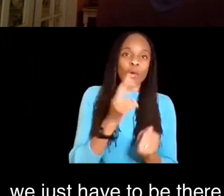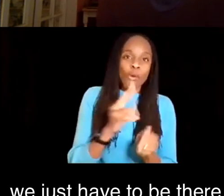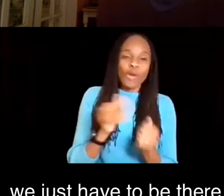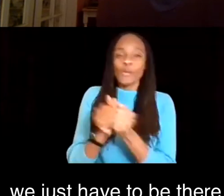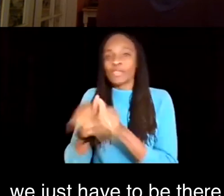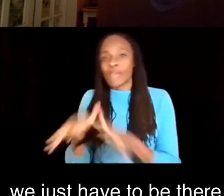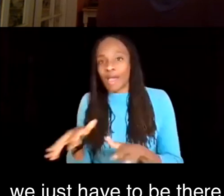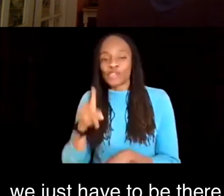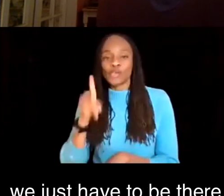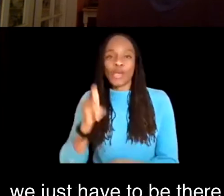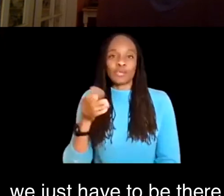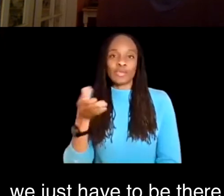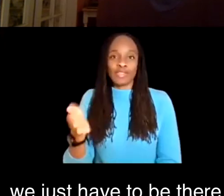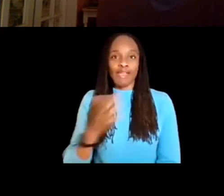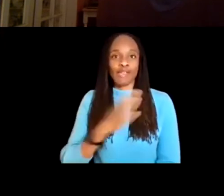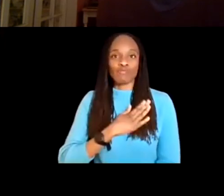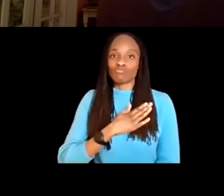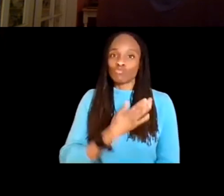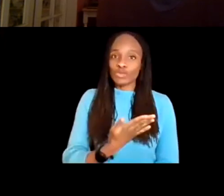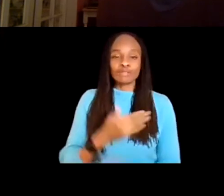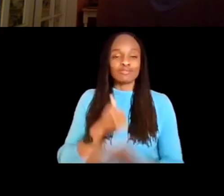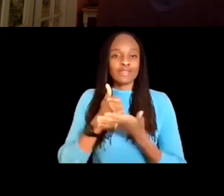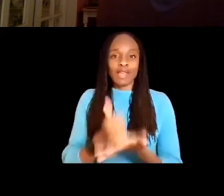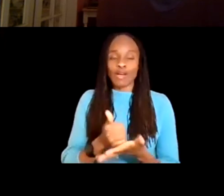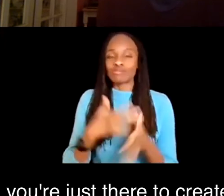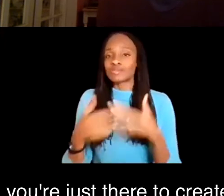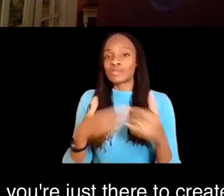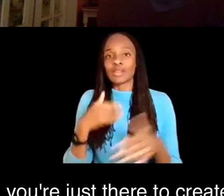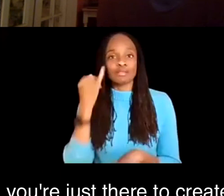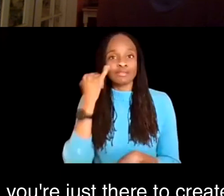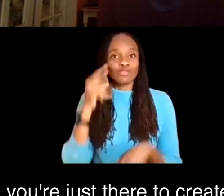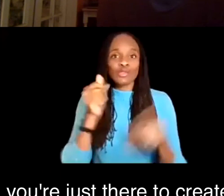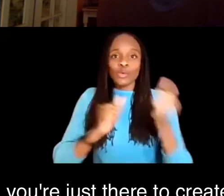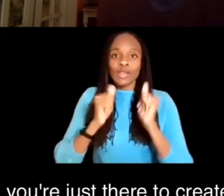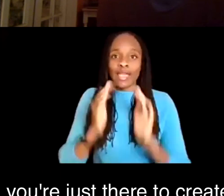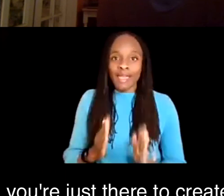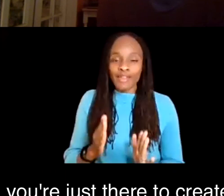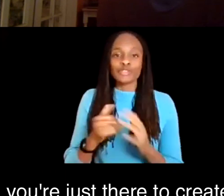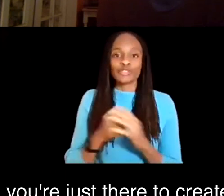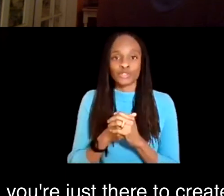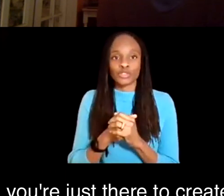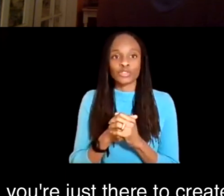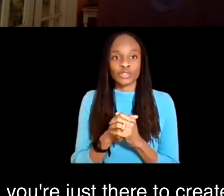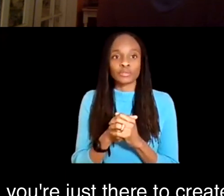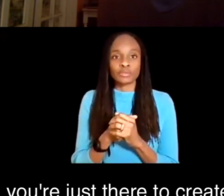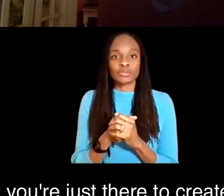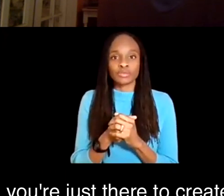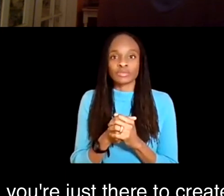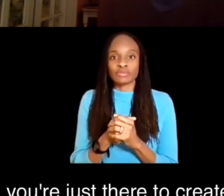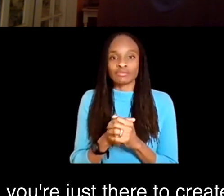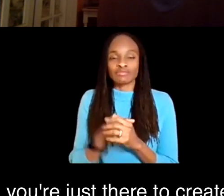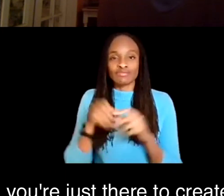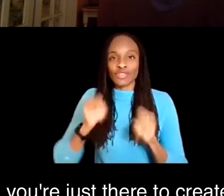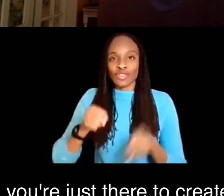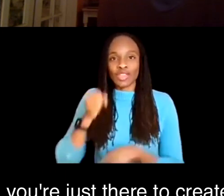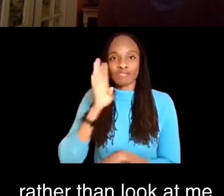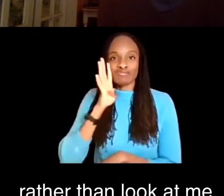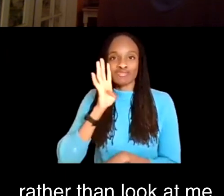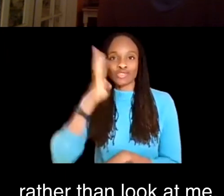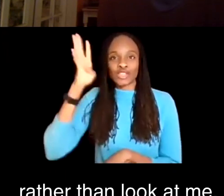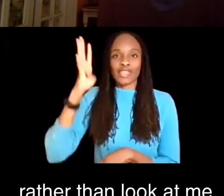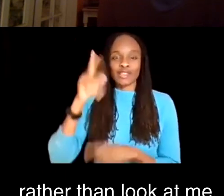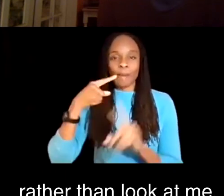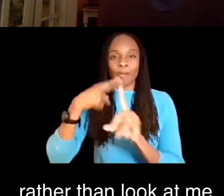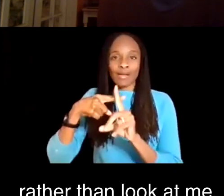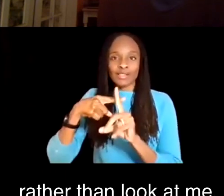there to be willing to help. And even you're an actor, you know, you're just there to you know, create a positive environment rather